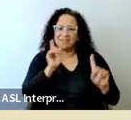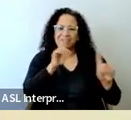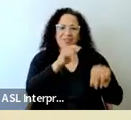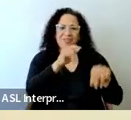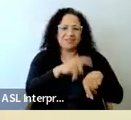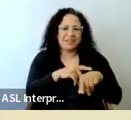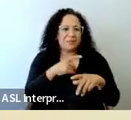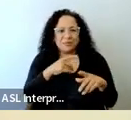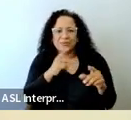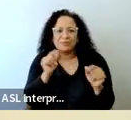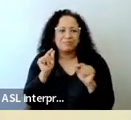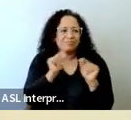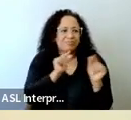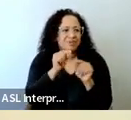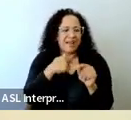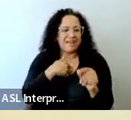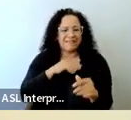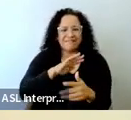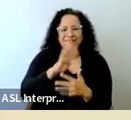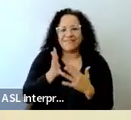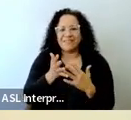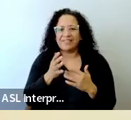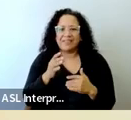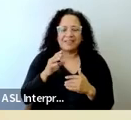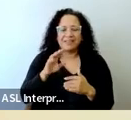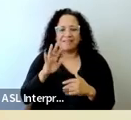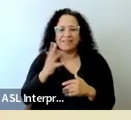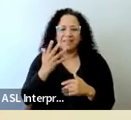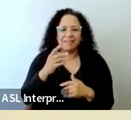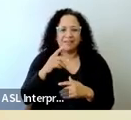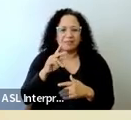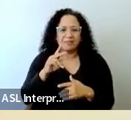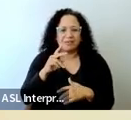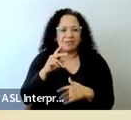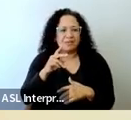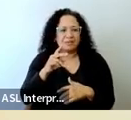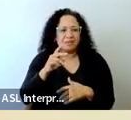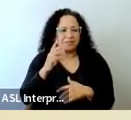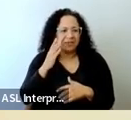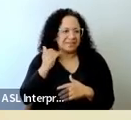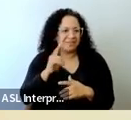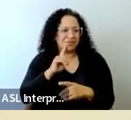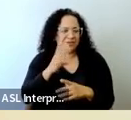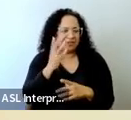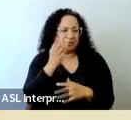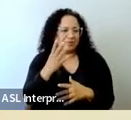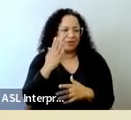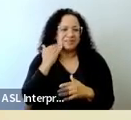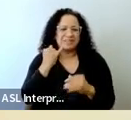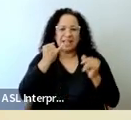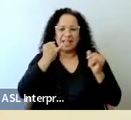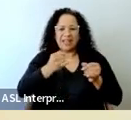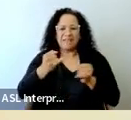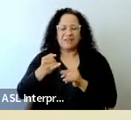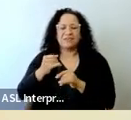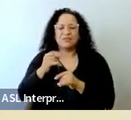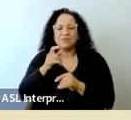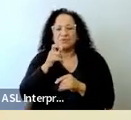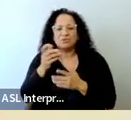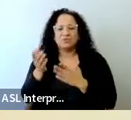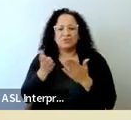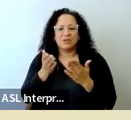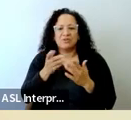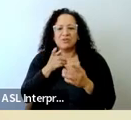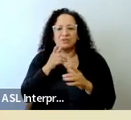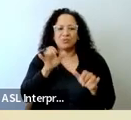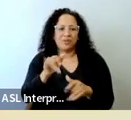all the buzz about adding the fifth principle. And it was so beautiful because it was really individuals served from states that had been doing it for